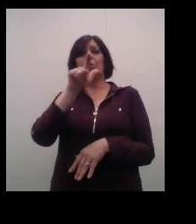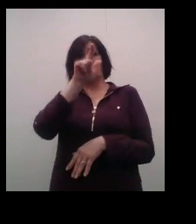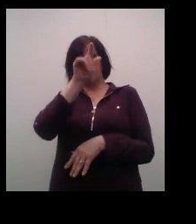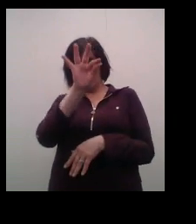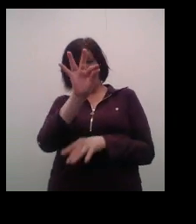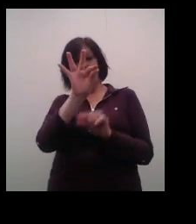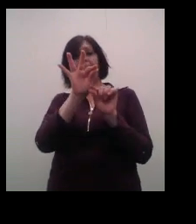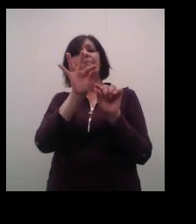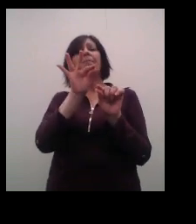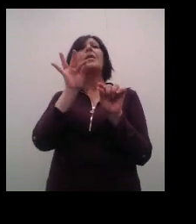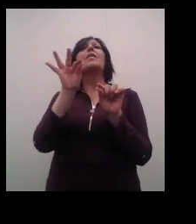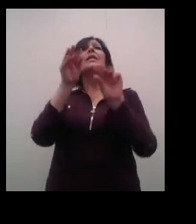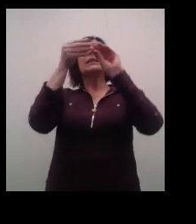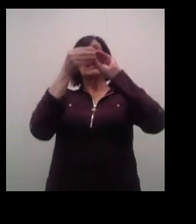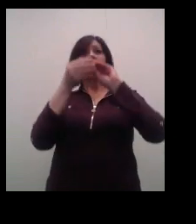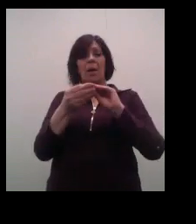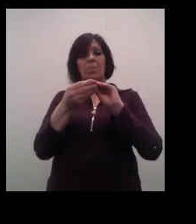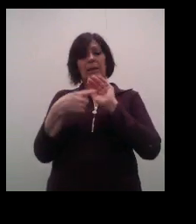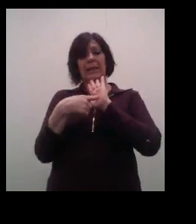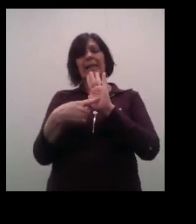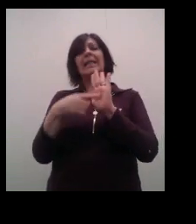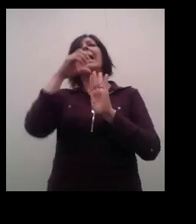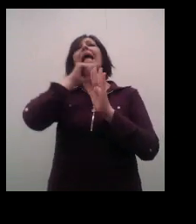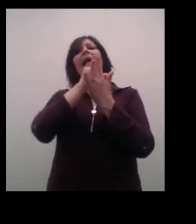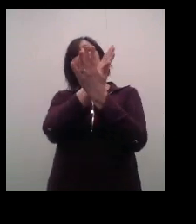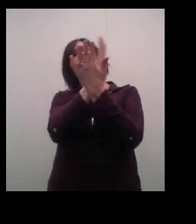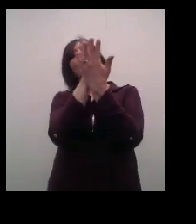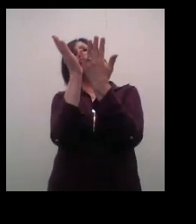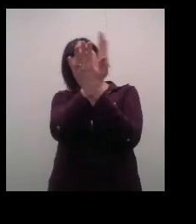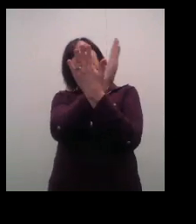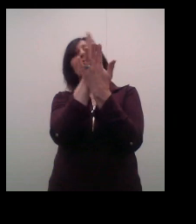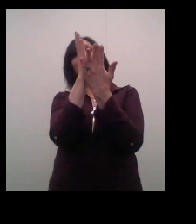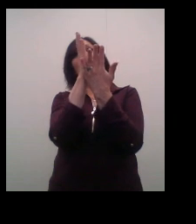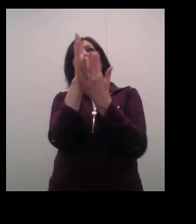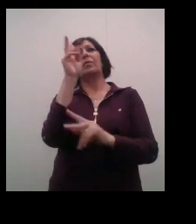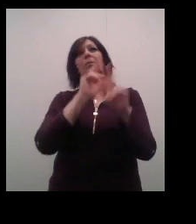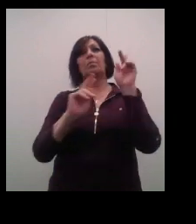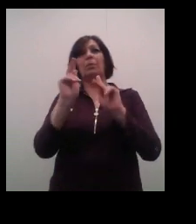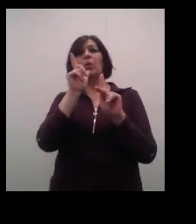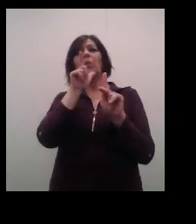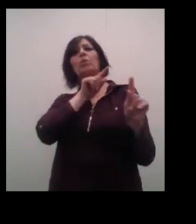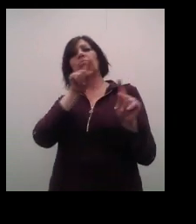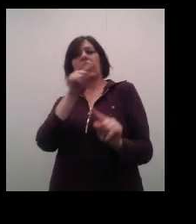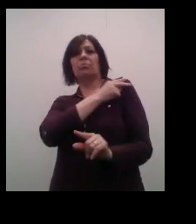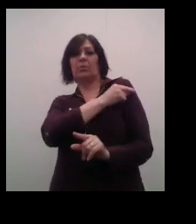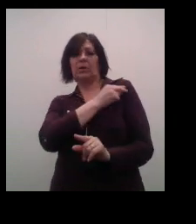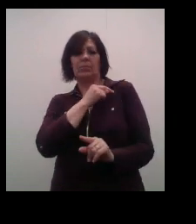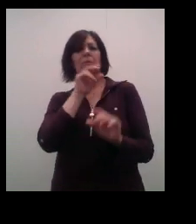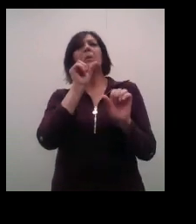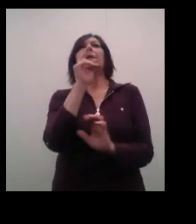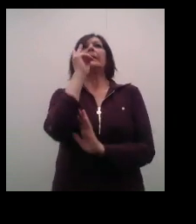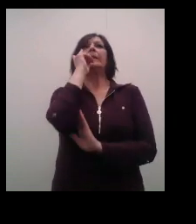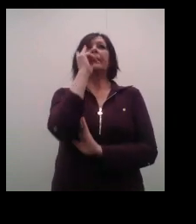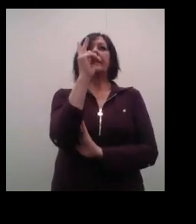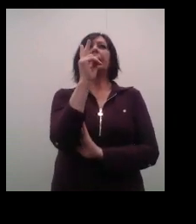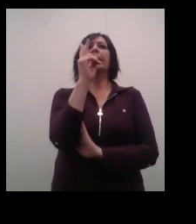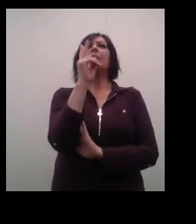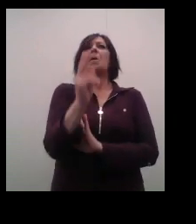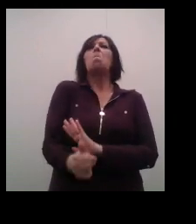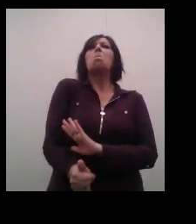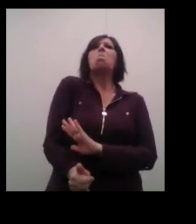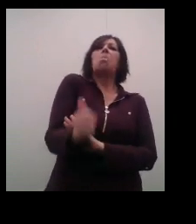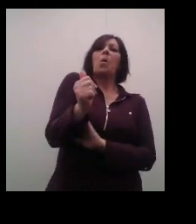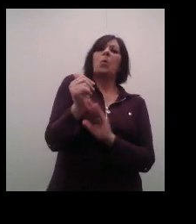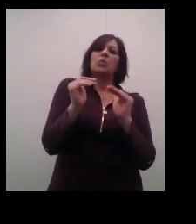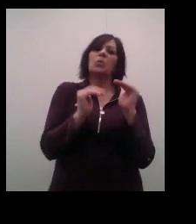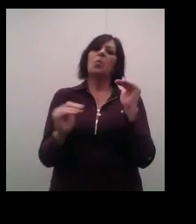This chart and numbers indicates the age range of the individuals who are in the hospital. And as you can see, the majority is